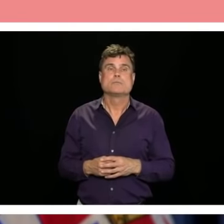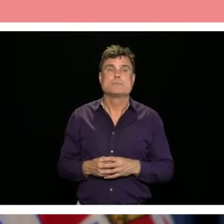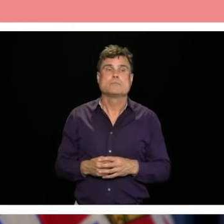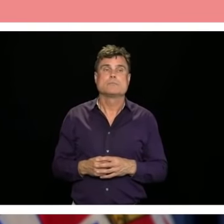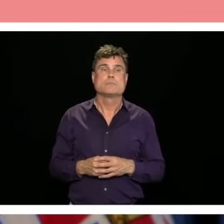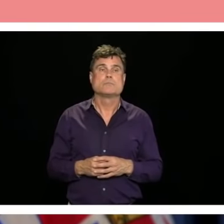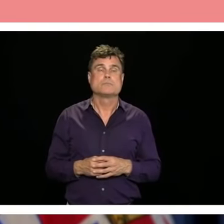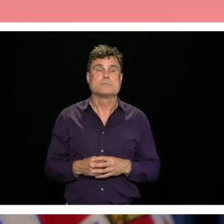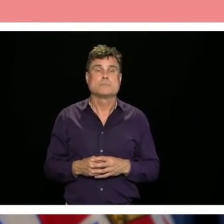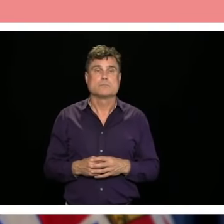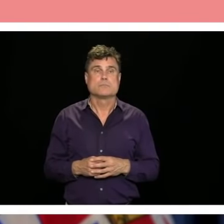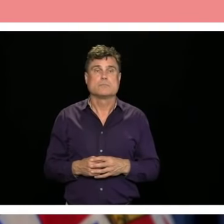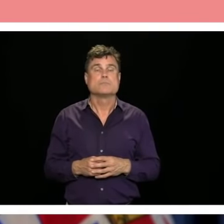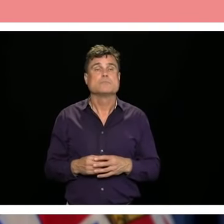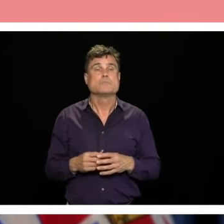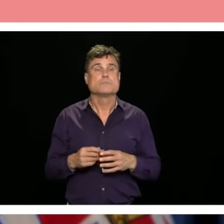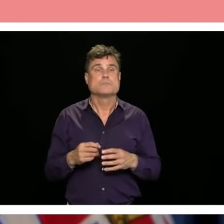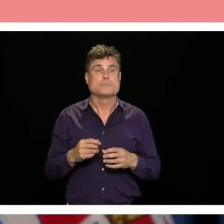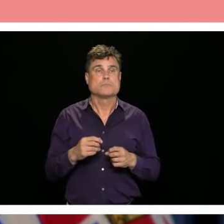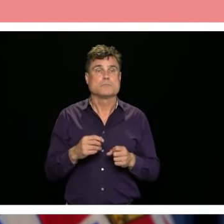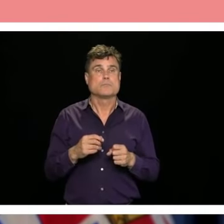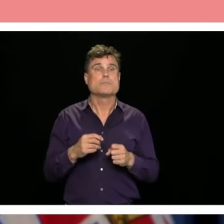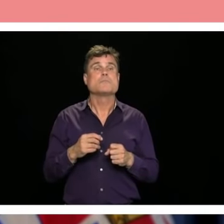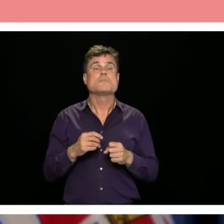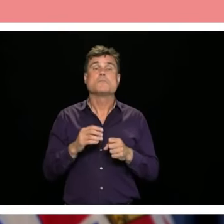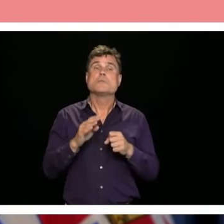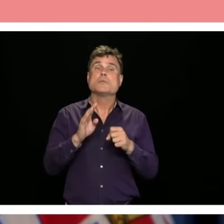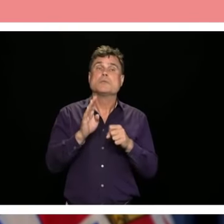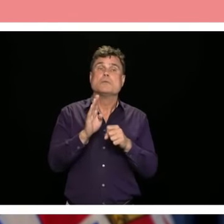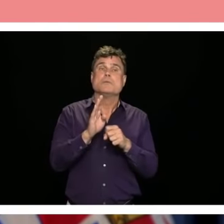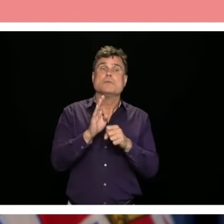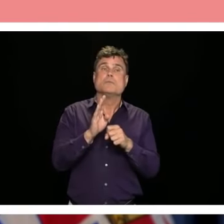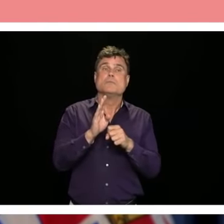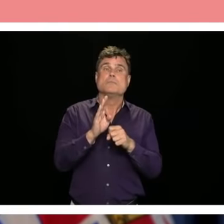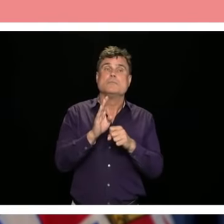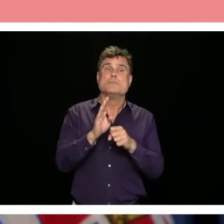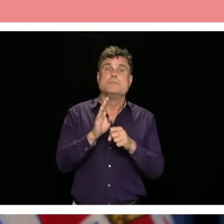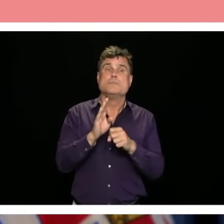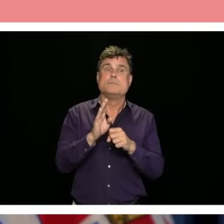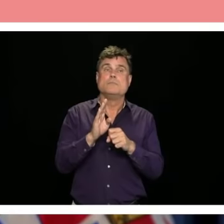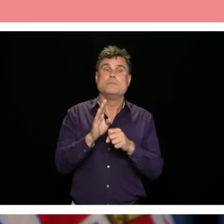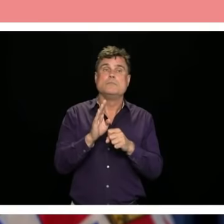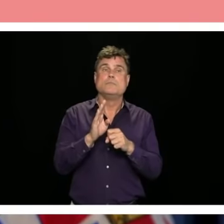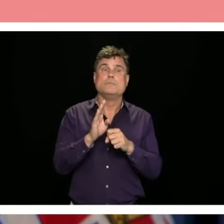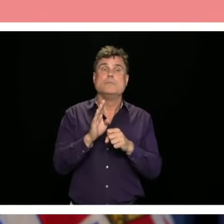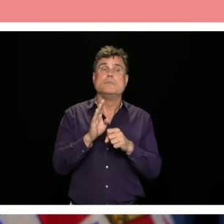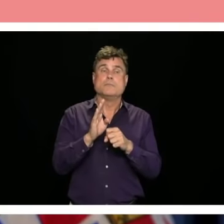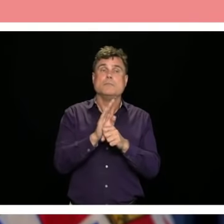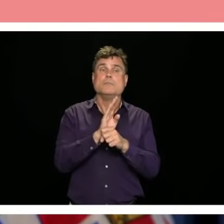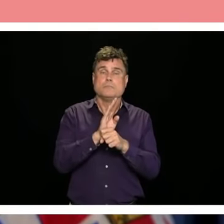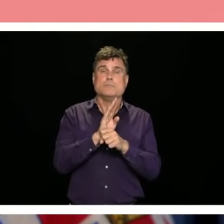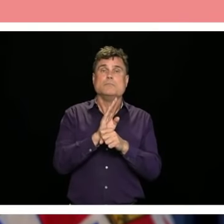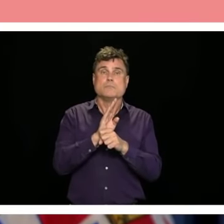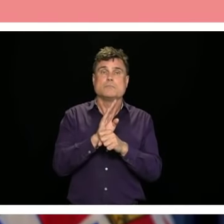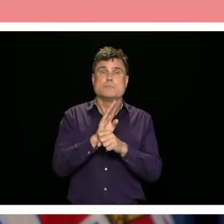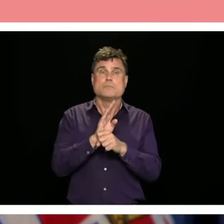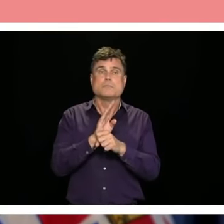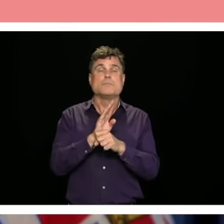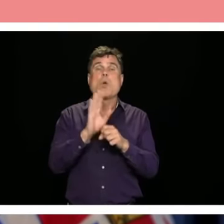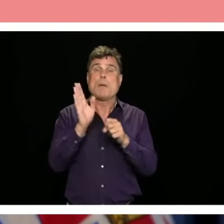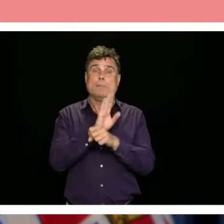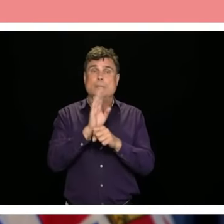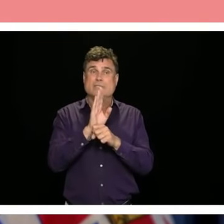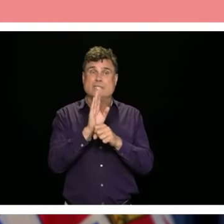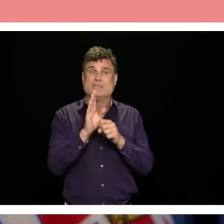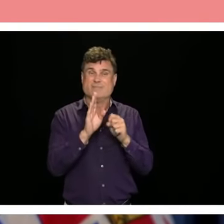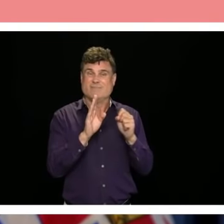able to take those vacations that we all need. I will also encourage businesses to be flexible, because there